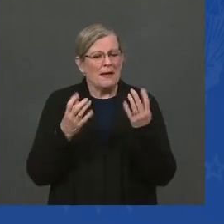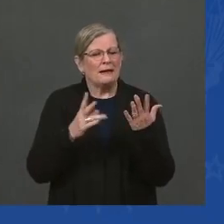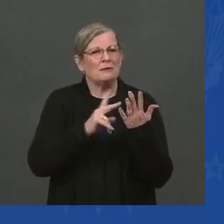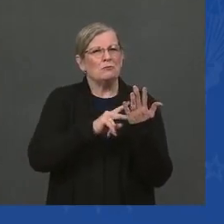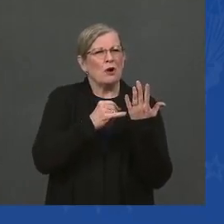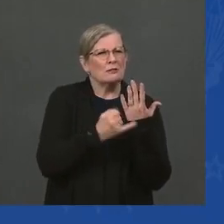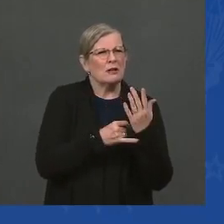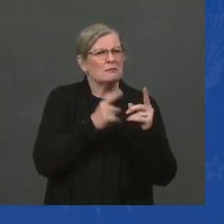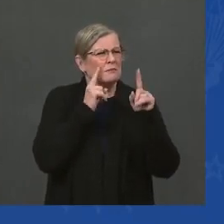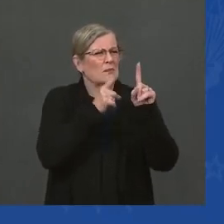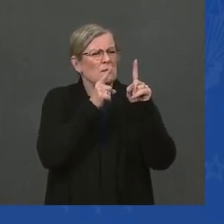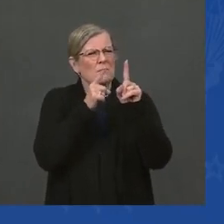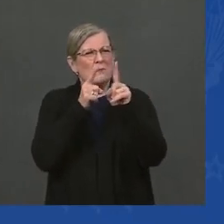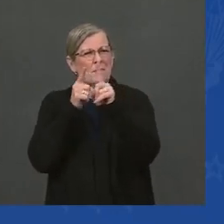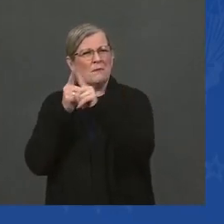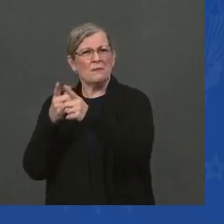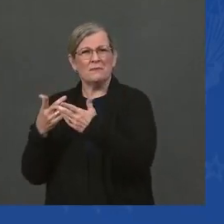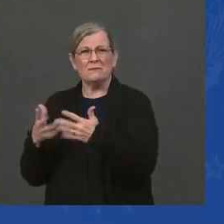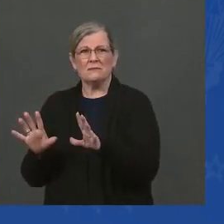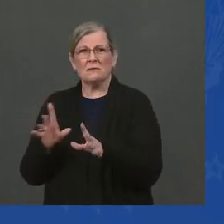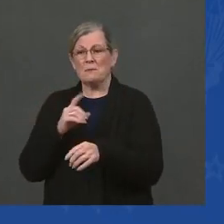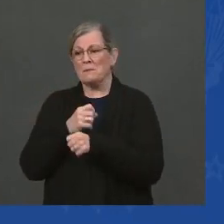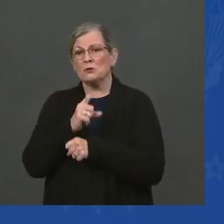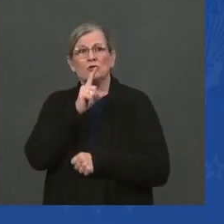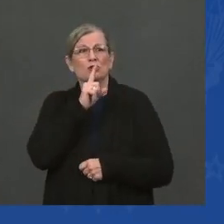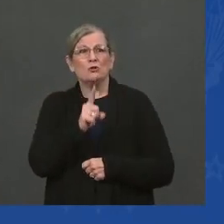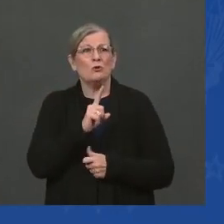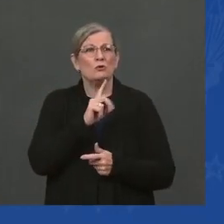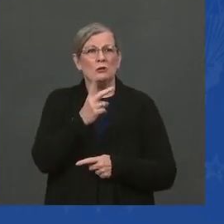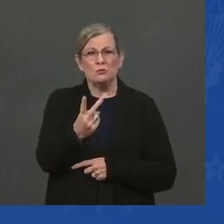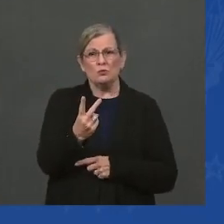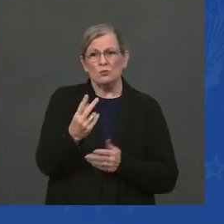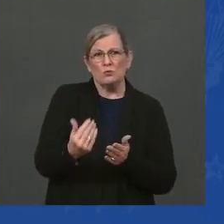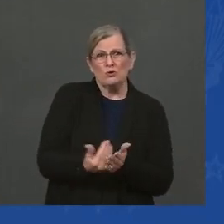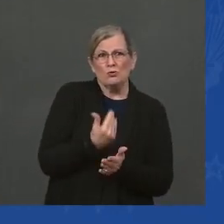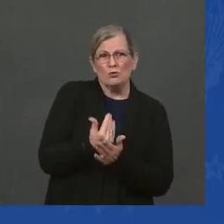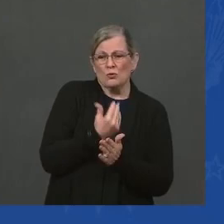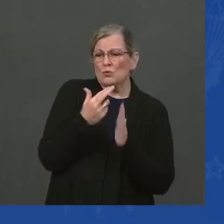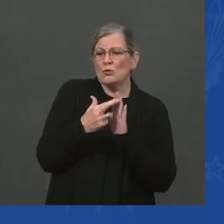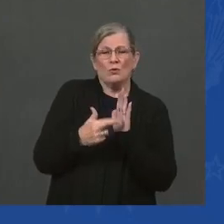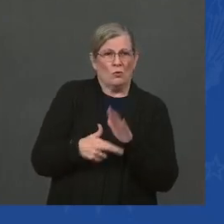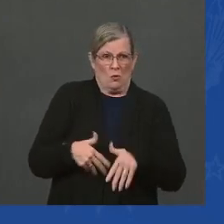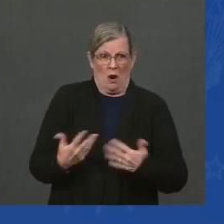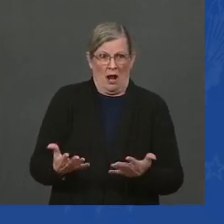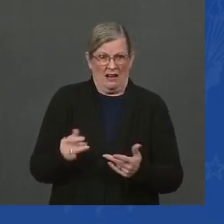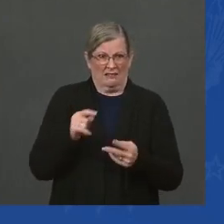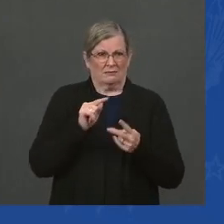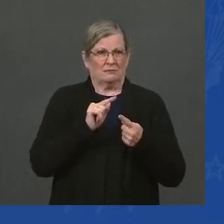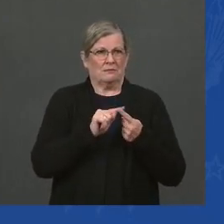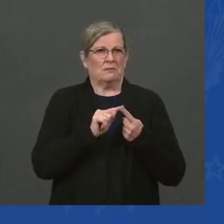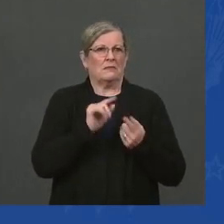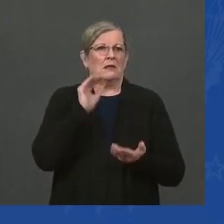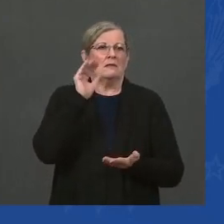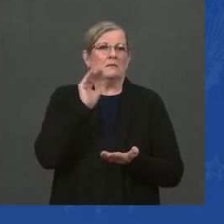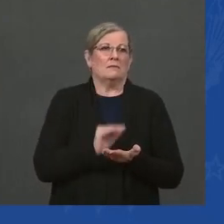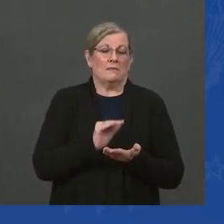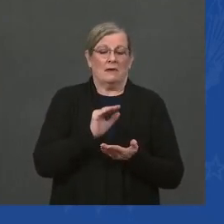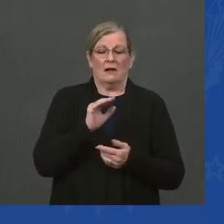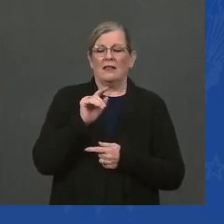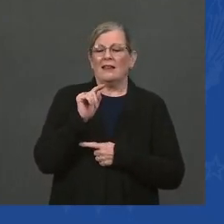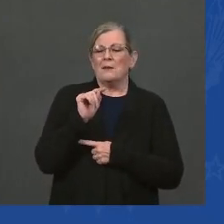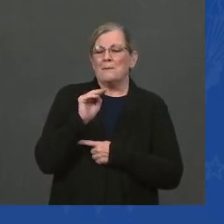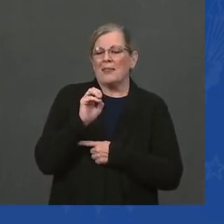including today 2 new rules to reduce methane losses from new and existing oil and